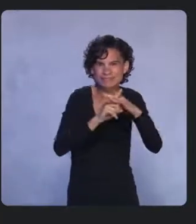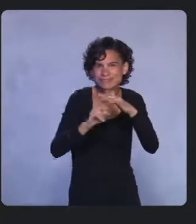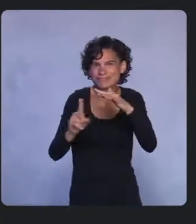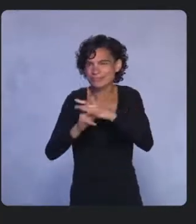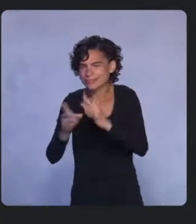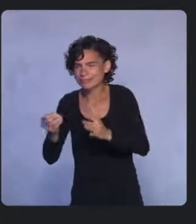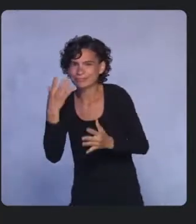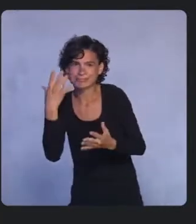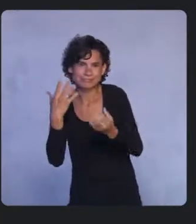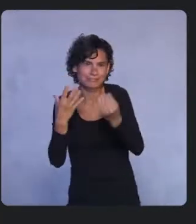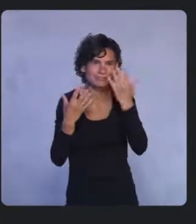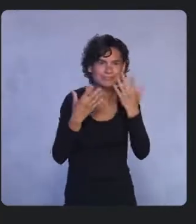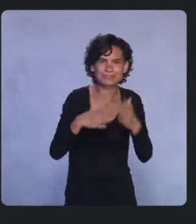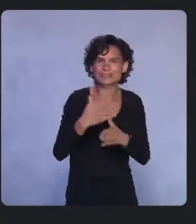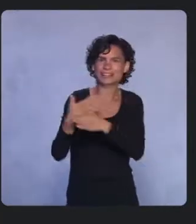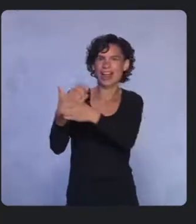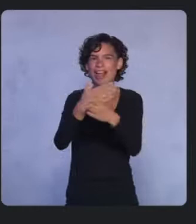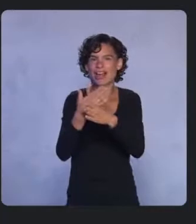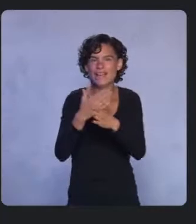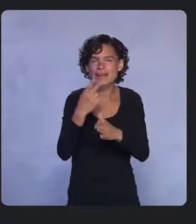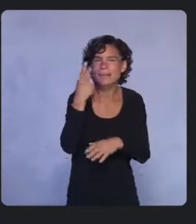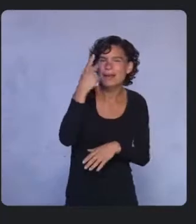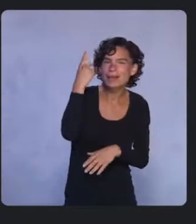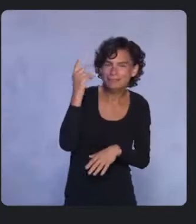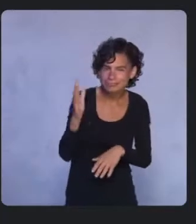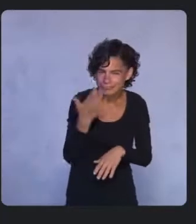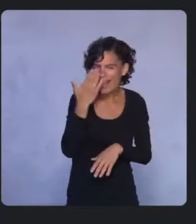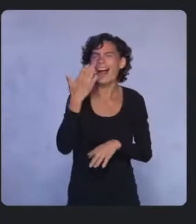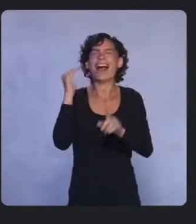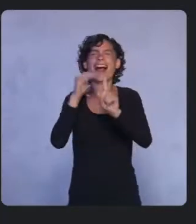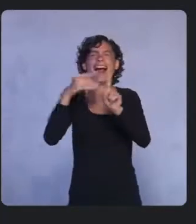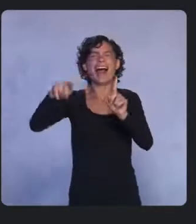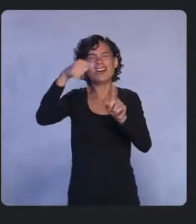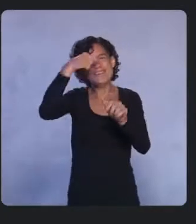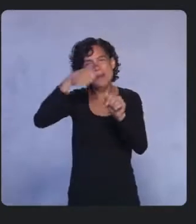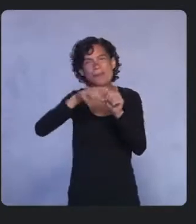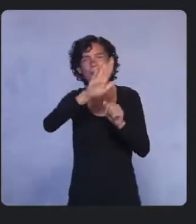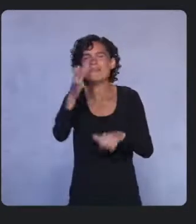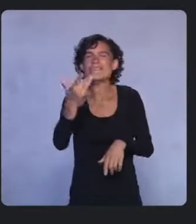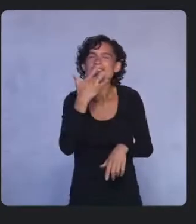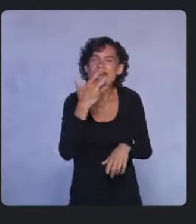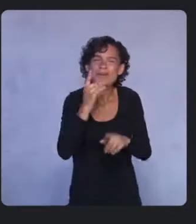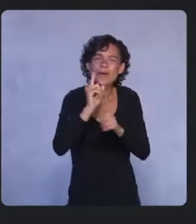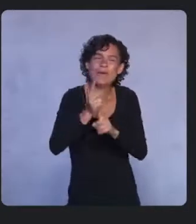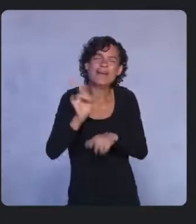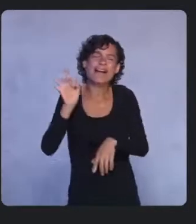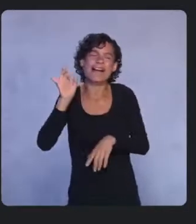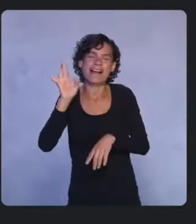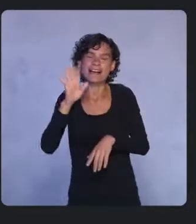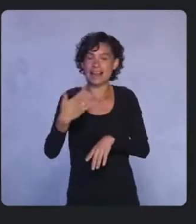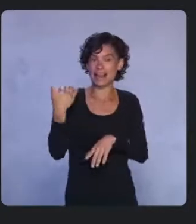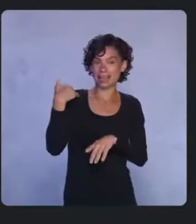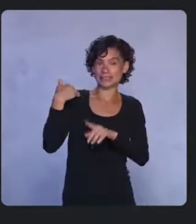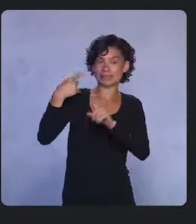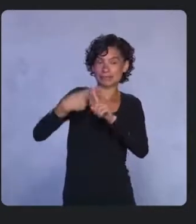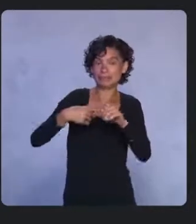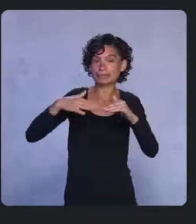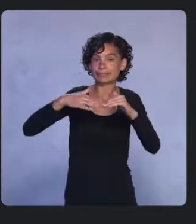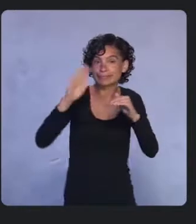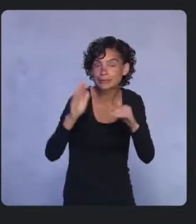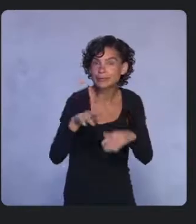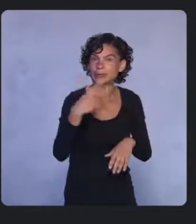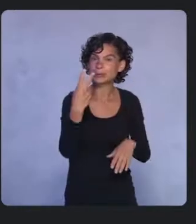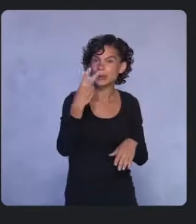memory, reminding you of some of the best moments in your life. Last month alone, more than 2 billion memories were